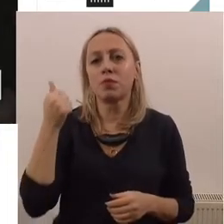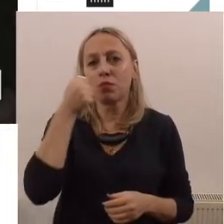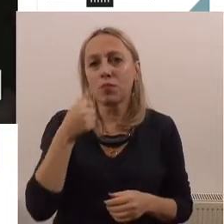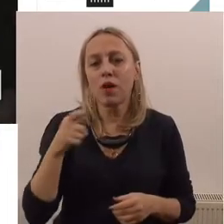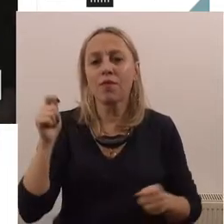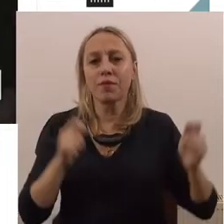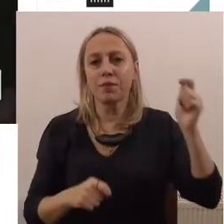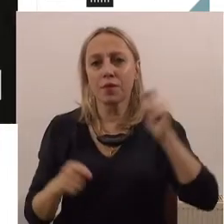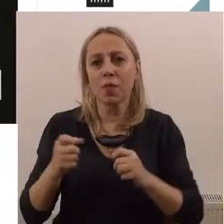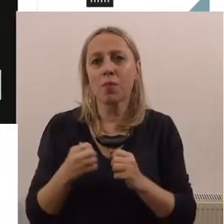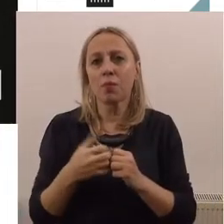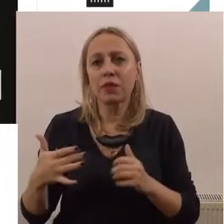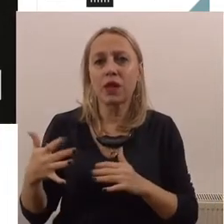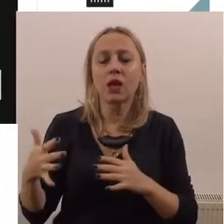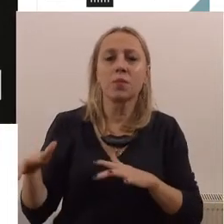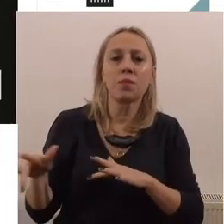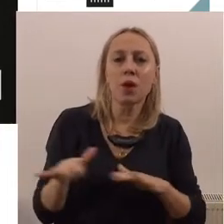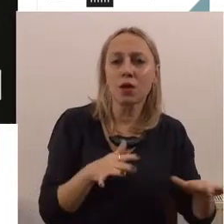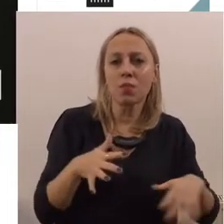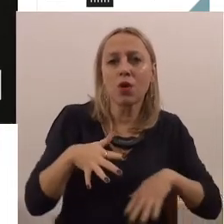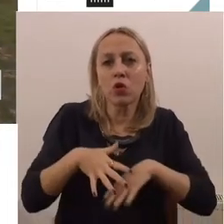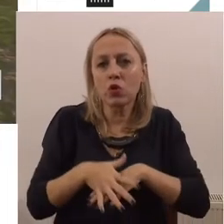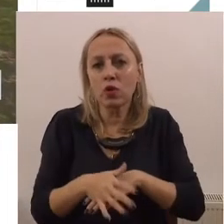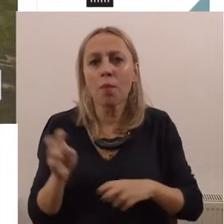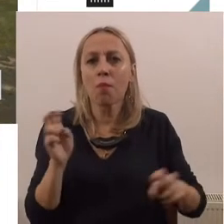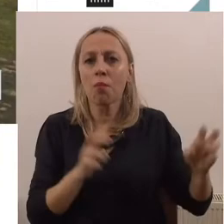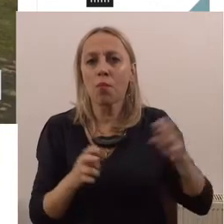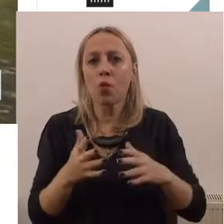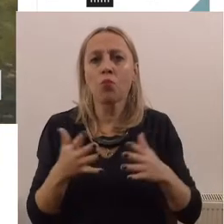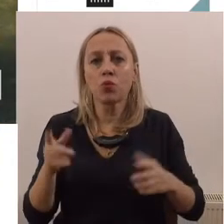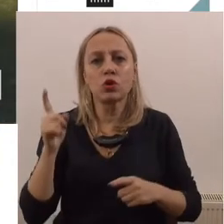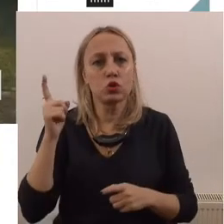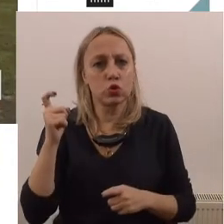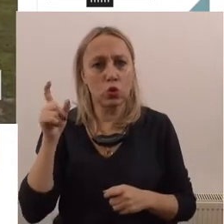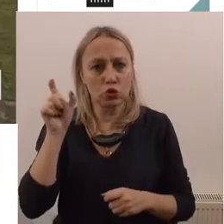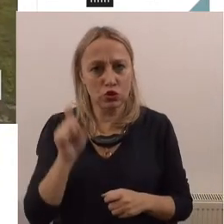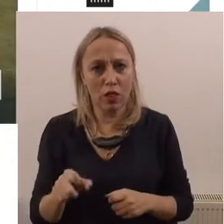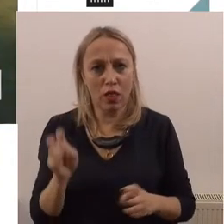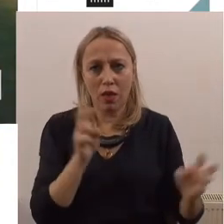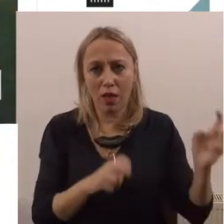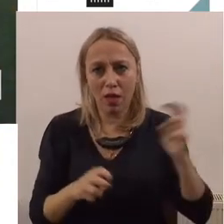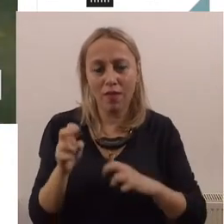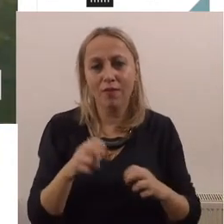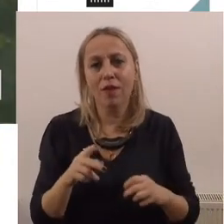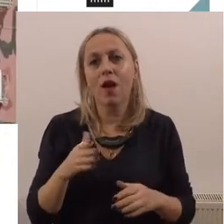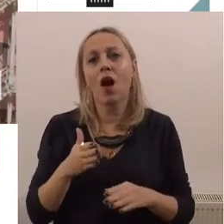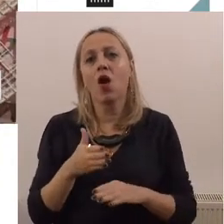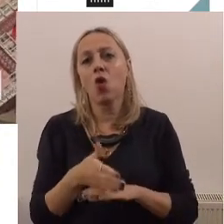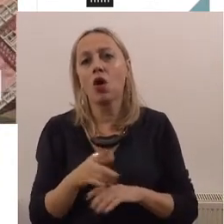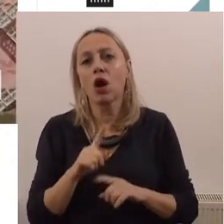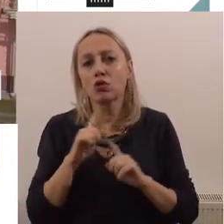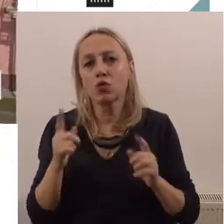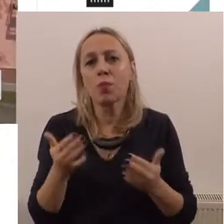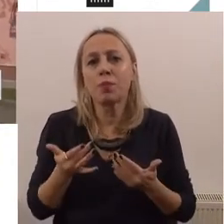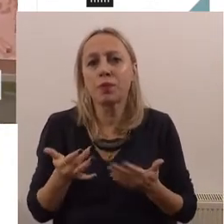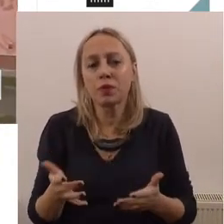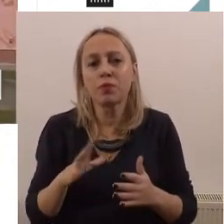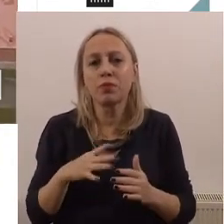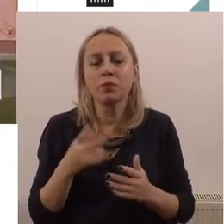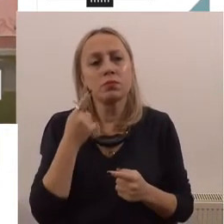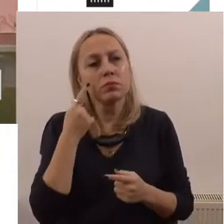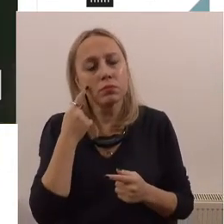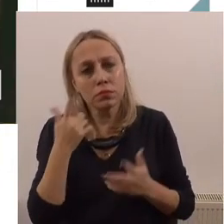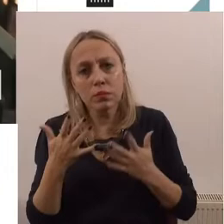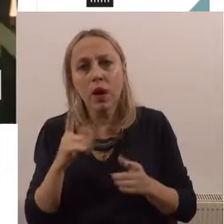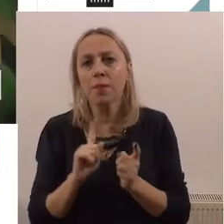saw 15 inclusive events that were visited by over 100 participants. Guests with special needs